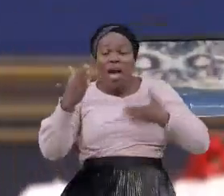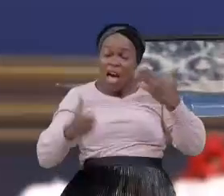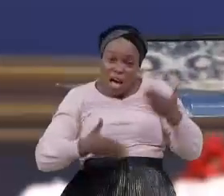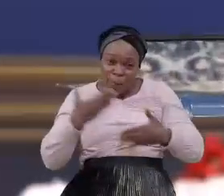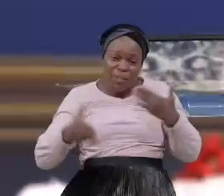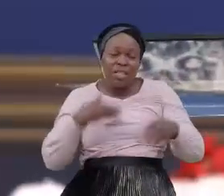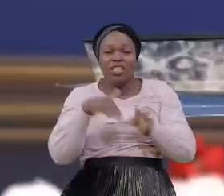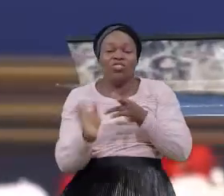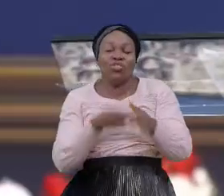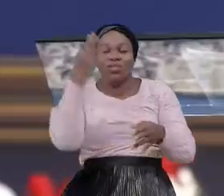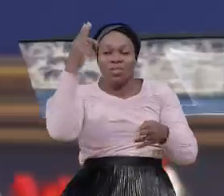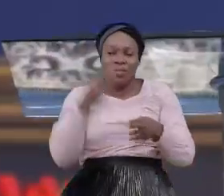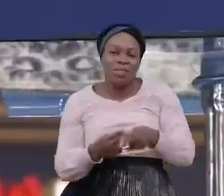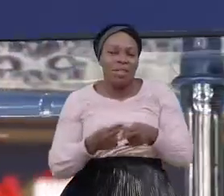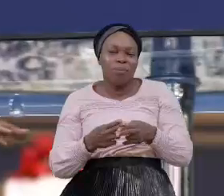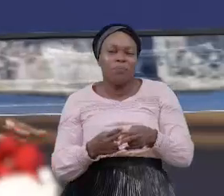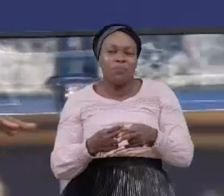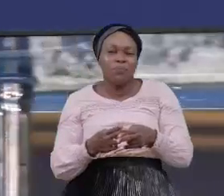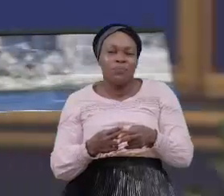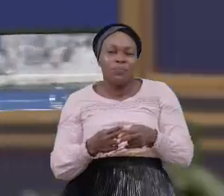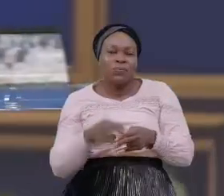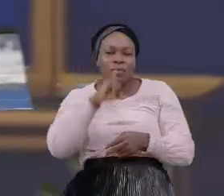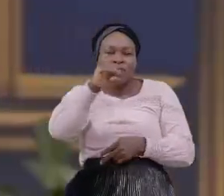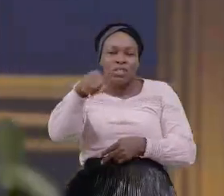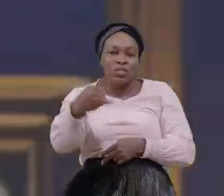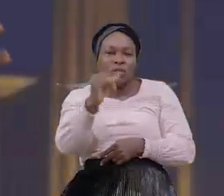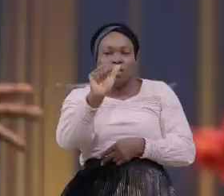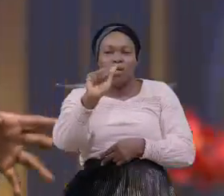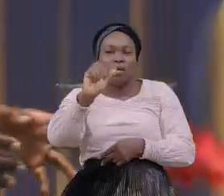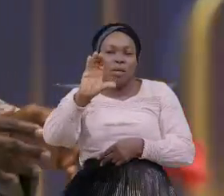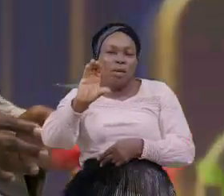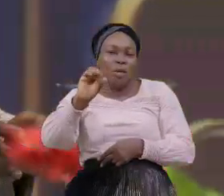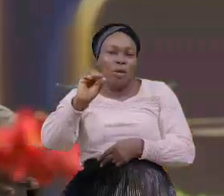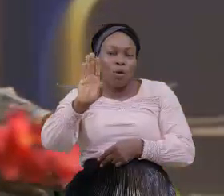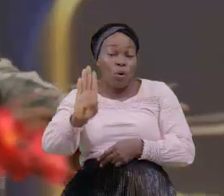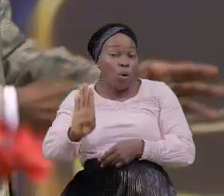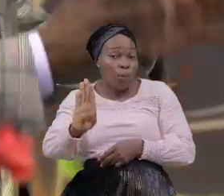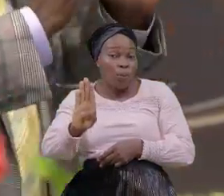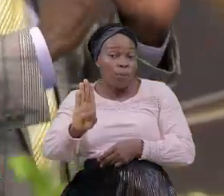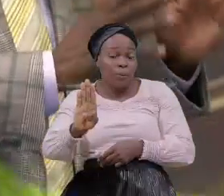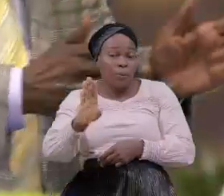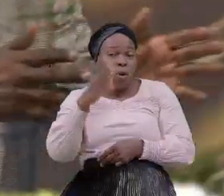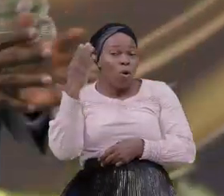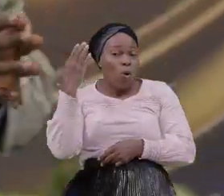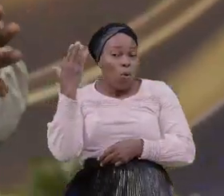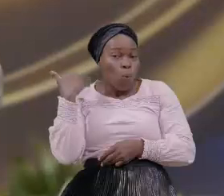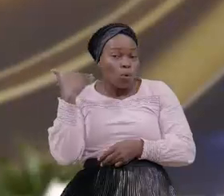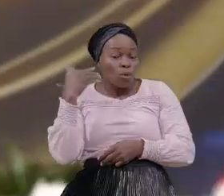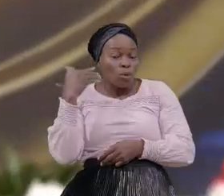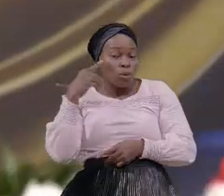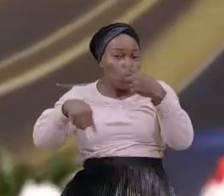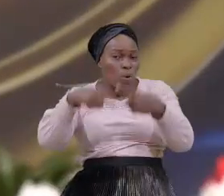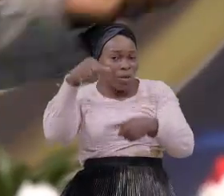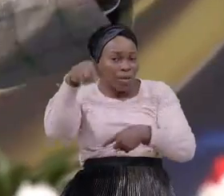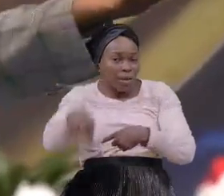Amen. Jacob was going down. His health was going down. His life was going